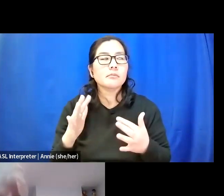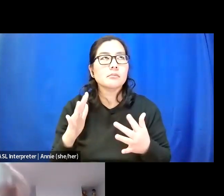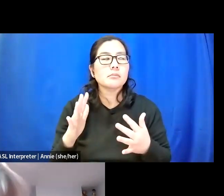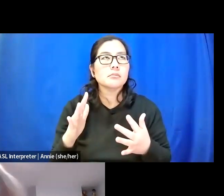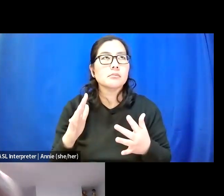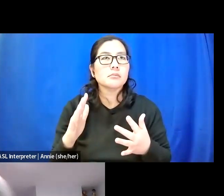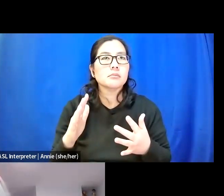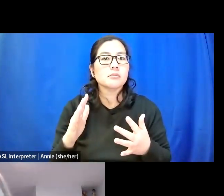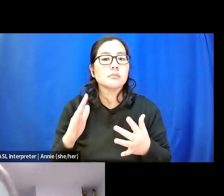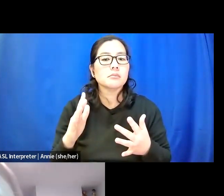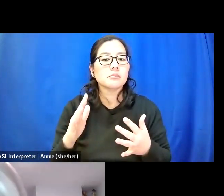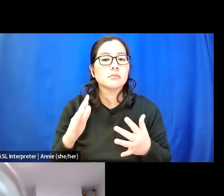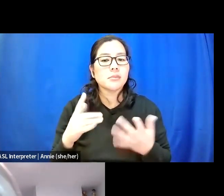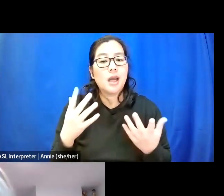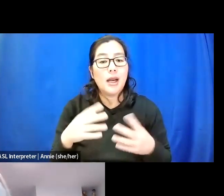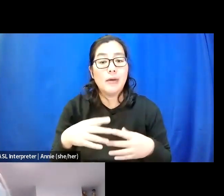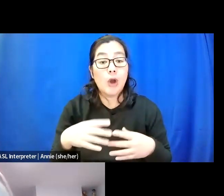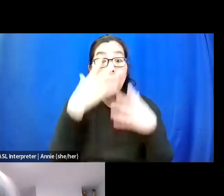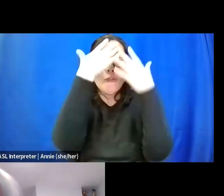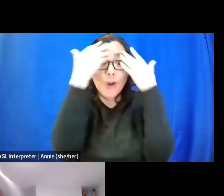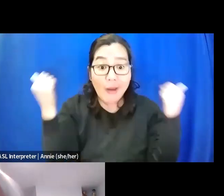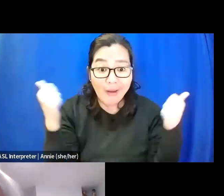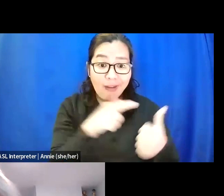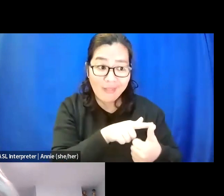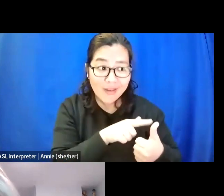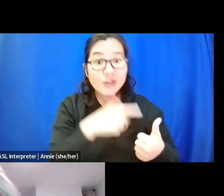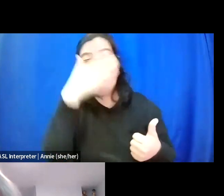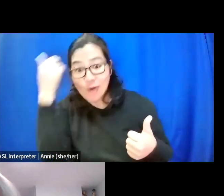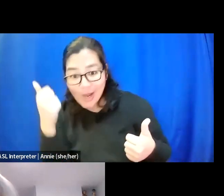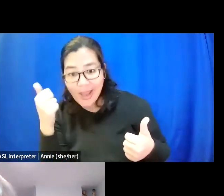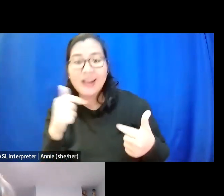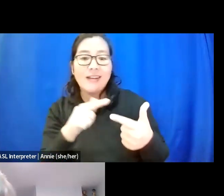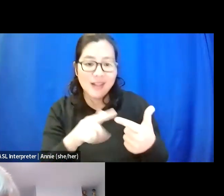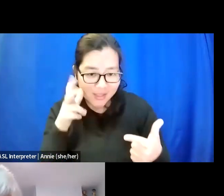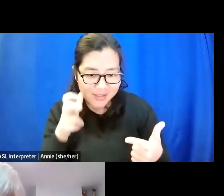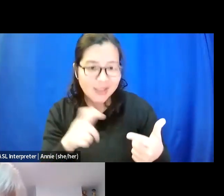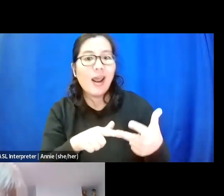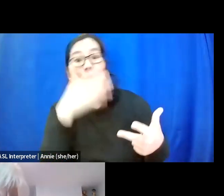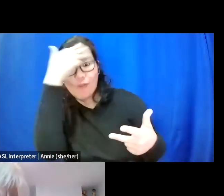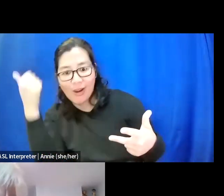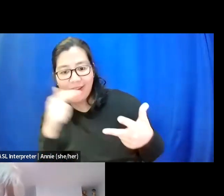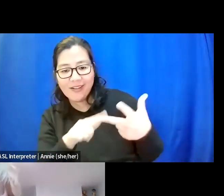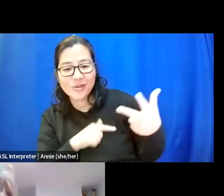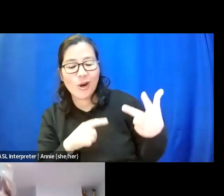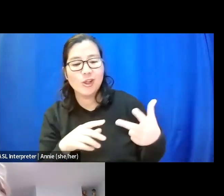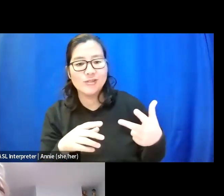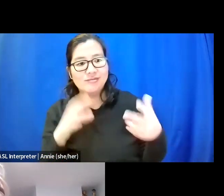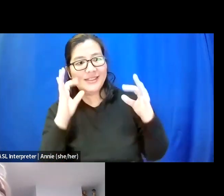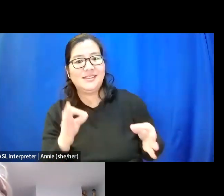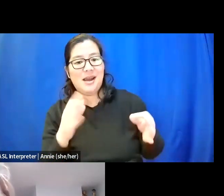bring on amnesia, so that I would listen to one and then forget I had heard it, and so that I could judge better, but couldn't do that.